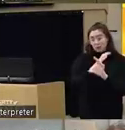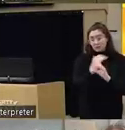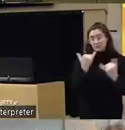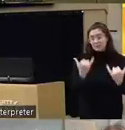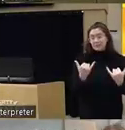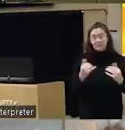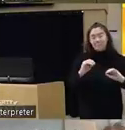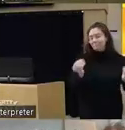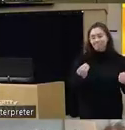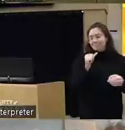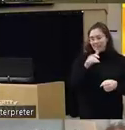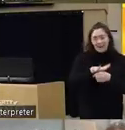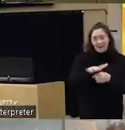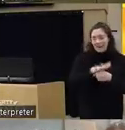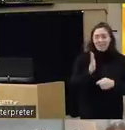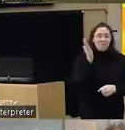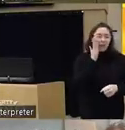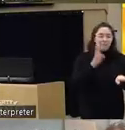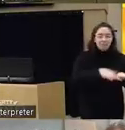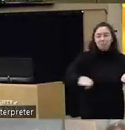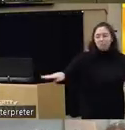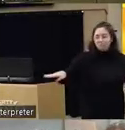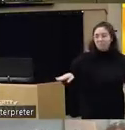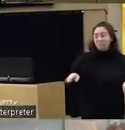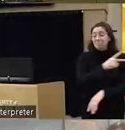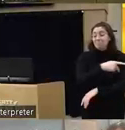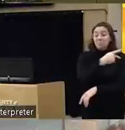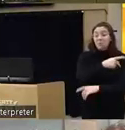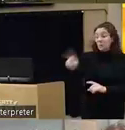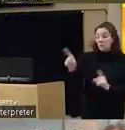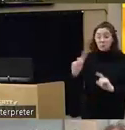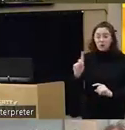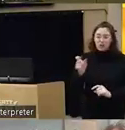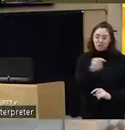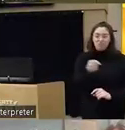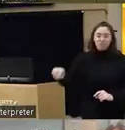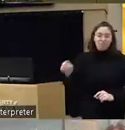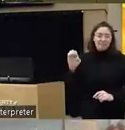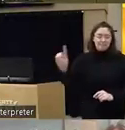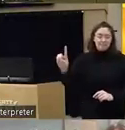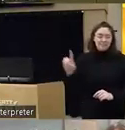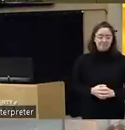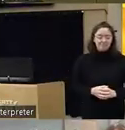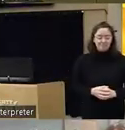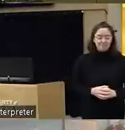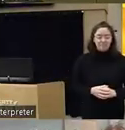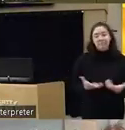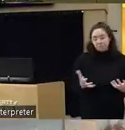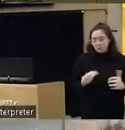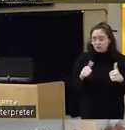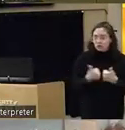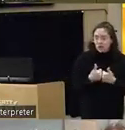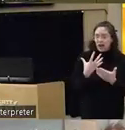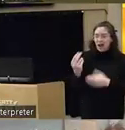We don't have enough beds, which is why patients are often in the emergency rooms. And then you couple that with a challenge in outpatient